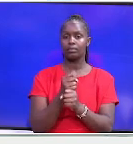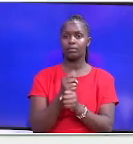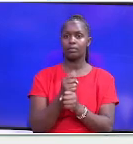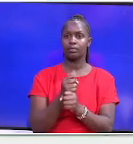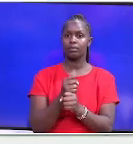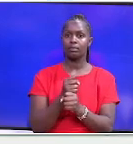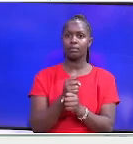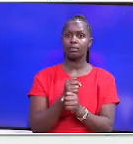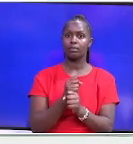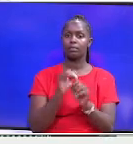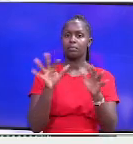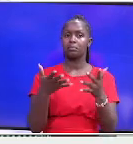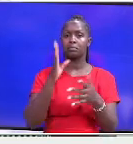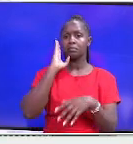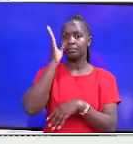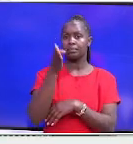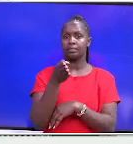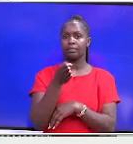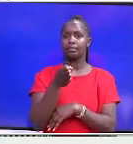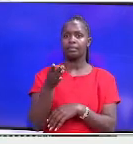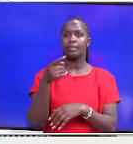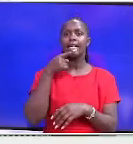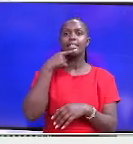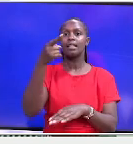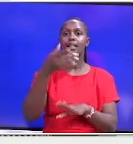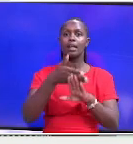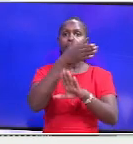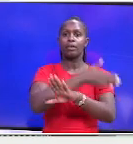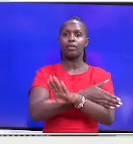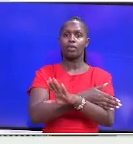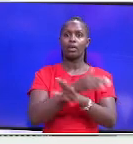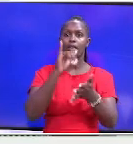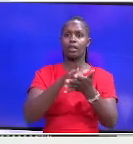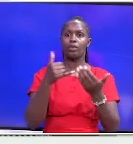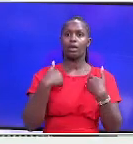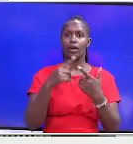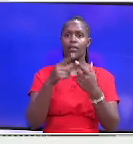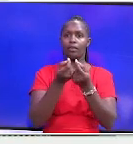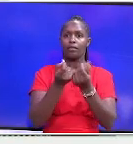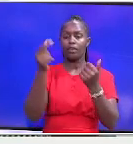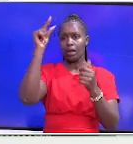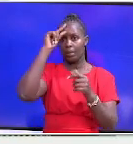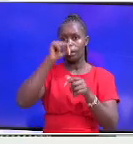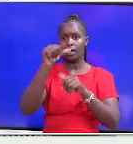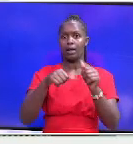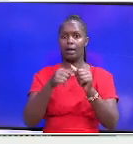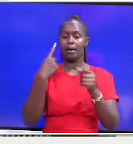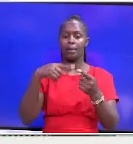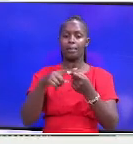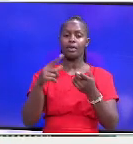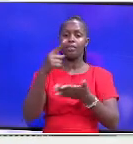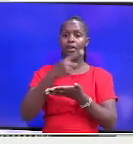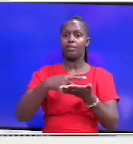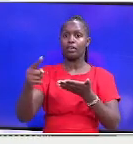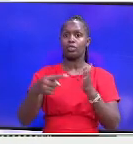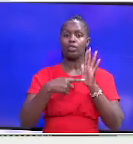you eventually be a custodian? What I told you earlier that we had few government valuers. In terms of verification, for example, then